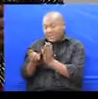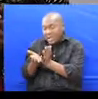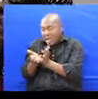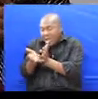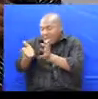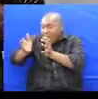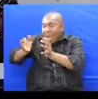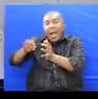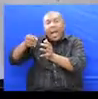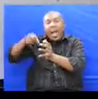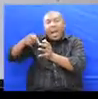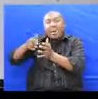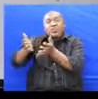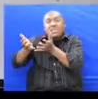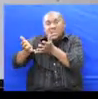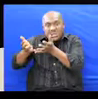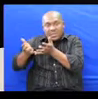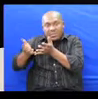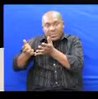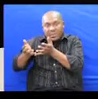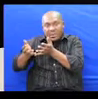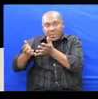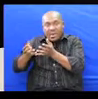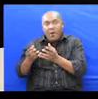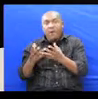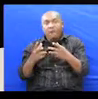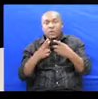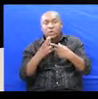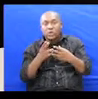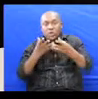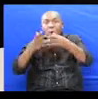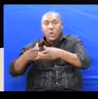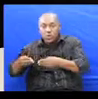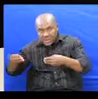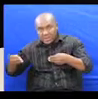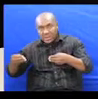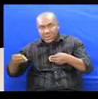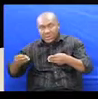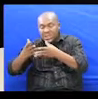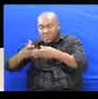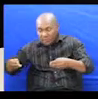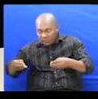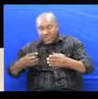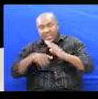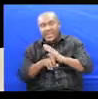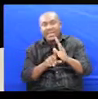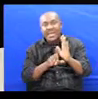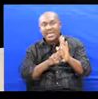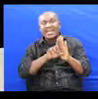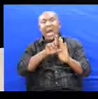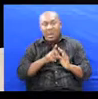a solute dissolved in a liter of solvent. Amount of a solute. Some people may